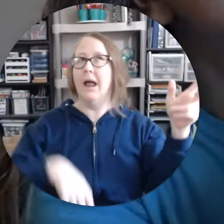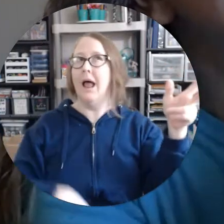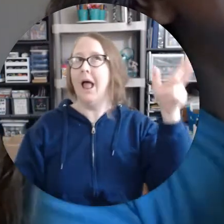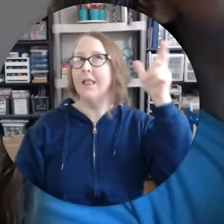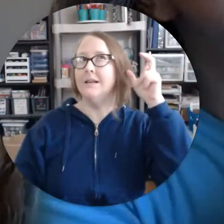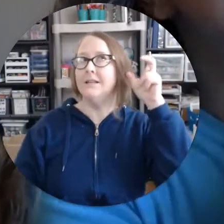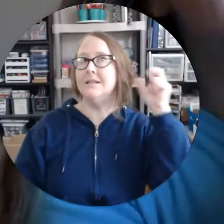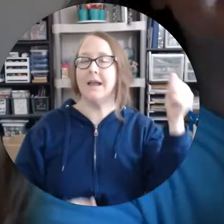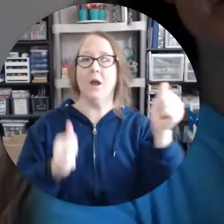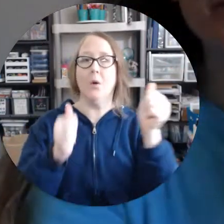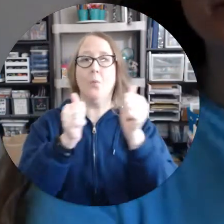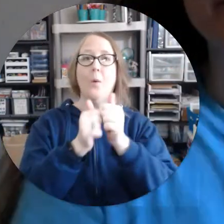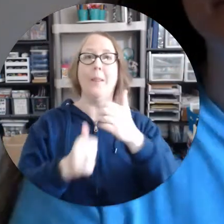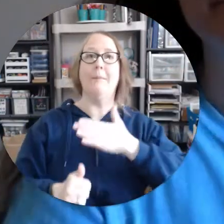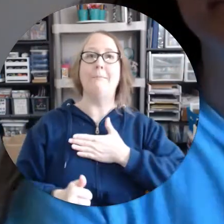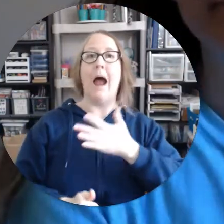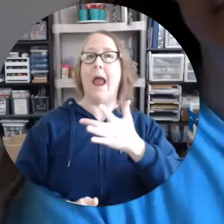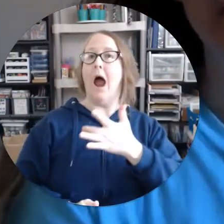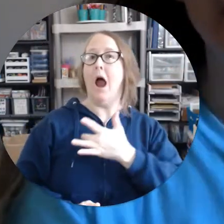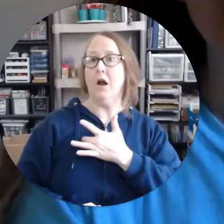Listening with My Heart.